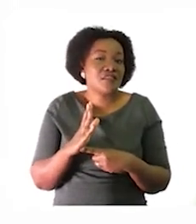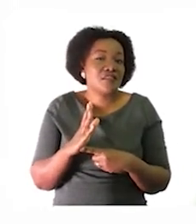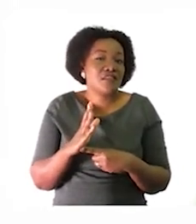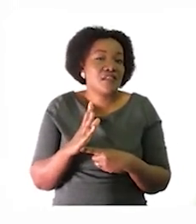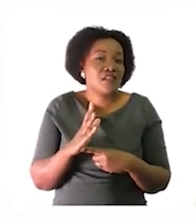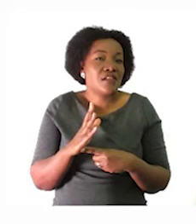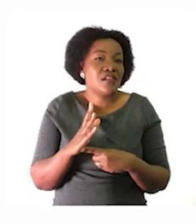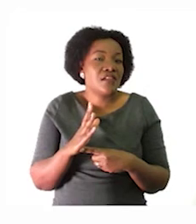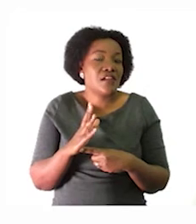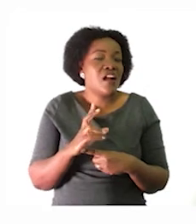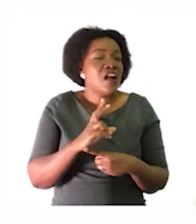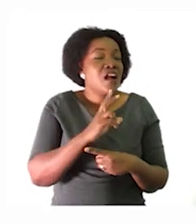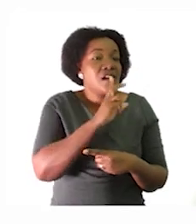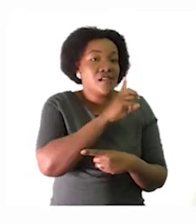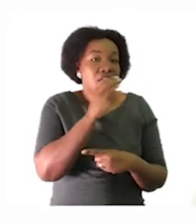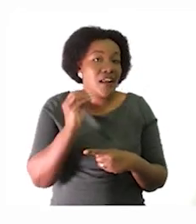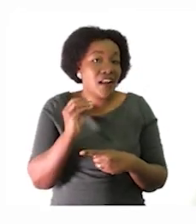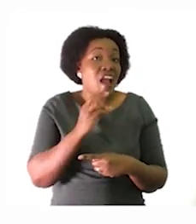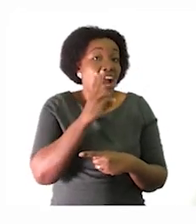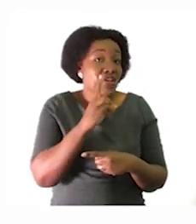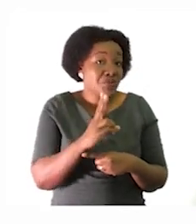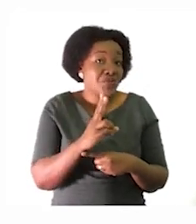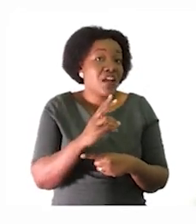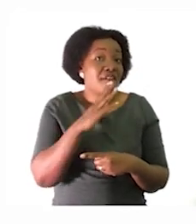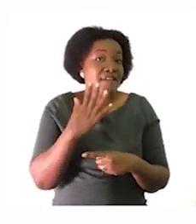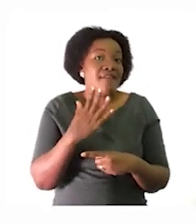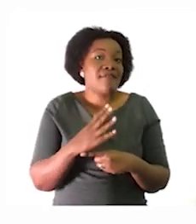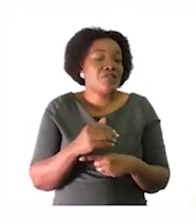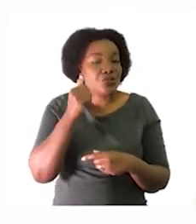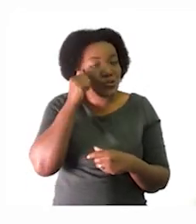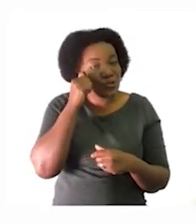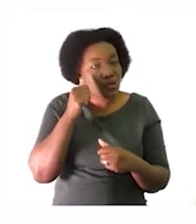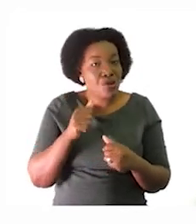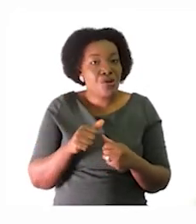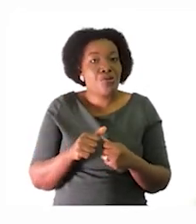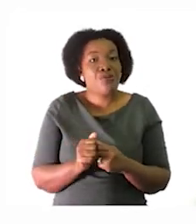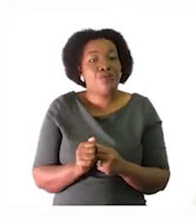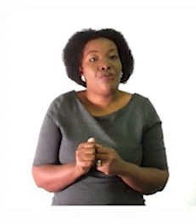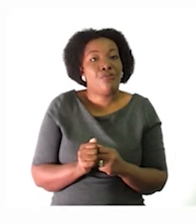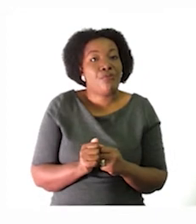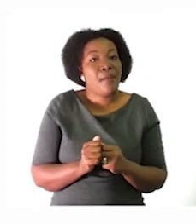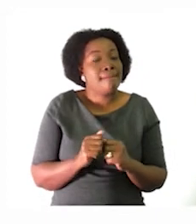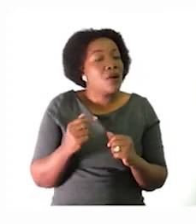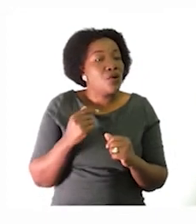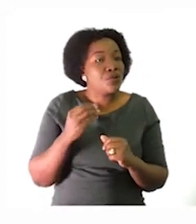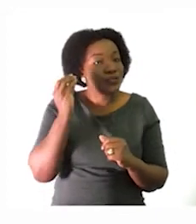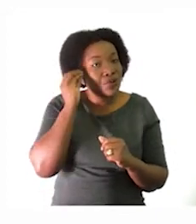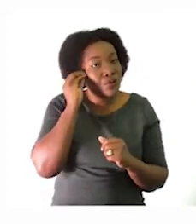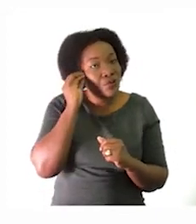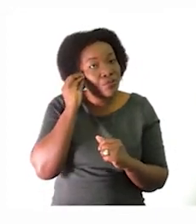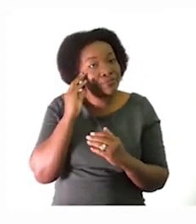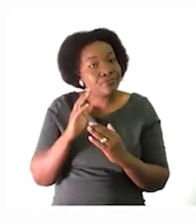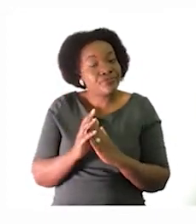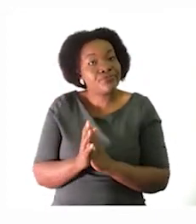tens, twos, fives. Very good. Those are the multiplications that we need to know when we're dealing with money. All right, let's